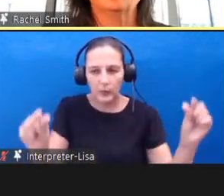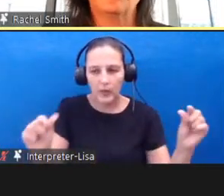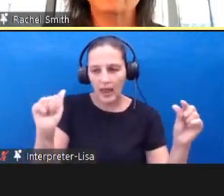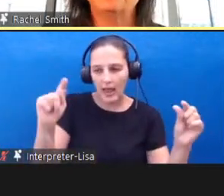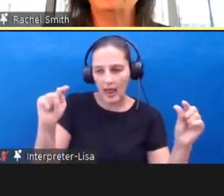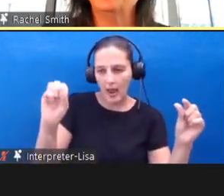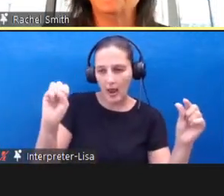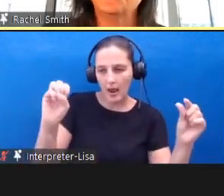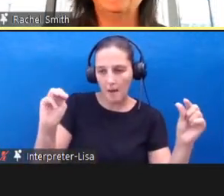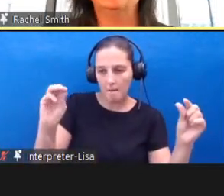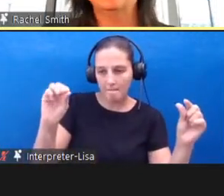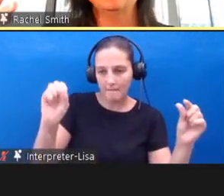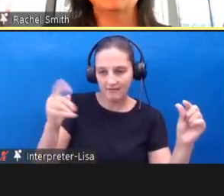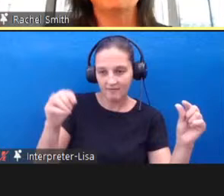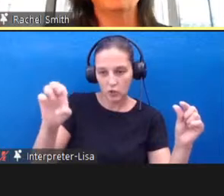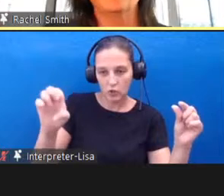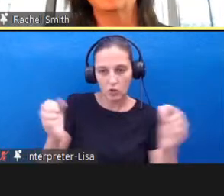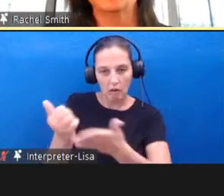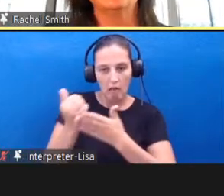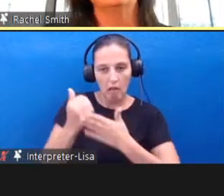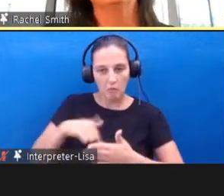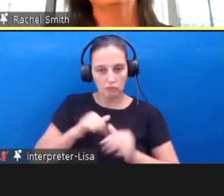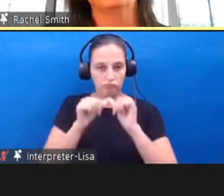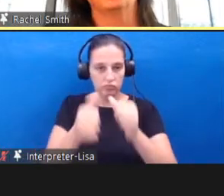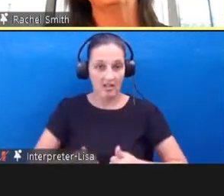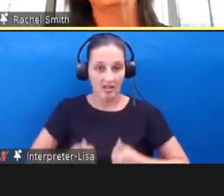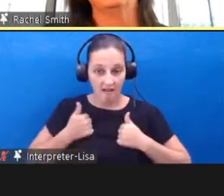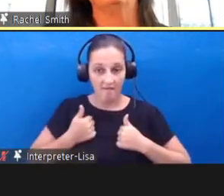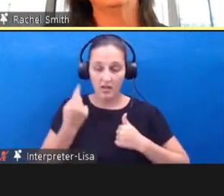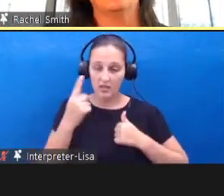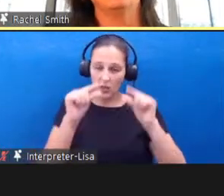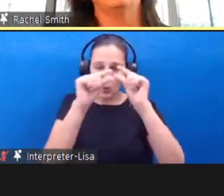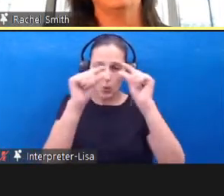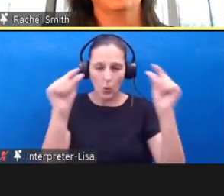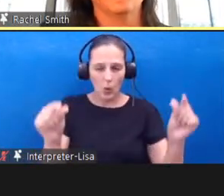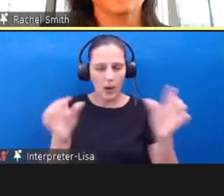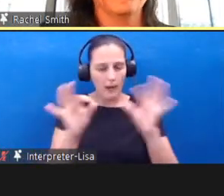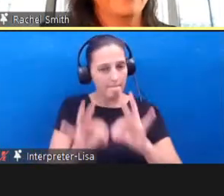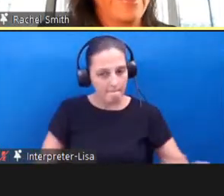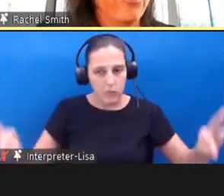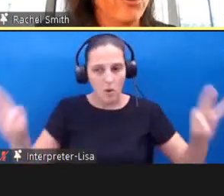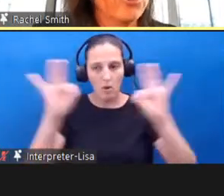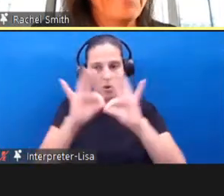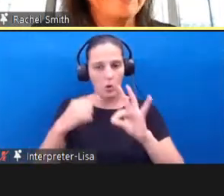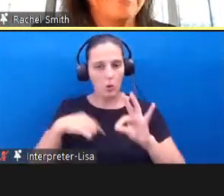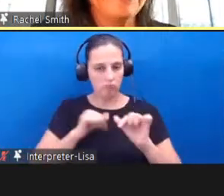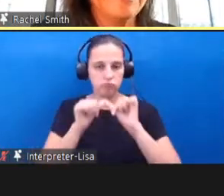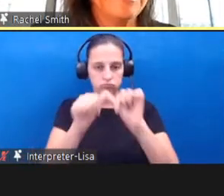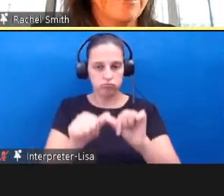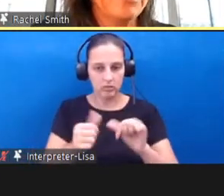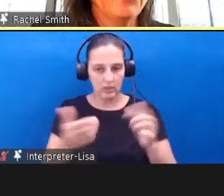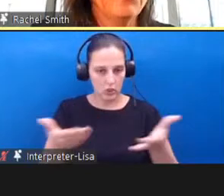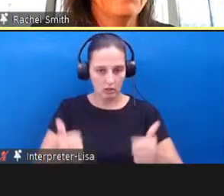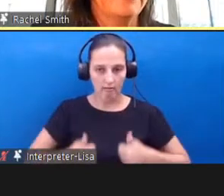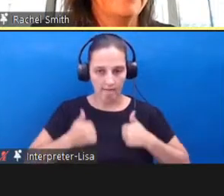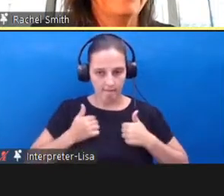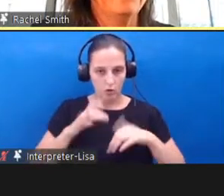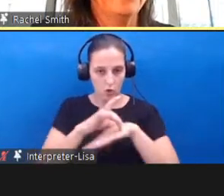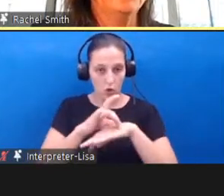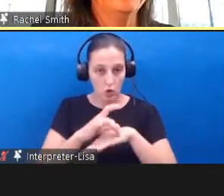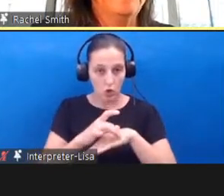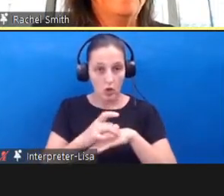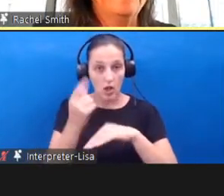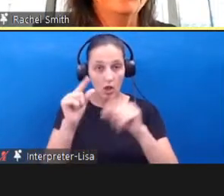us alive, essentially. It's critically important that we have this atmosphere on Earth. And Earth maintains this atmosphere with a